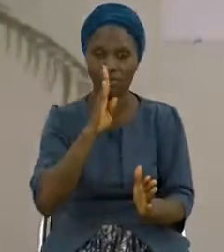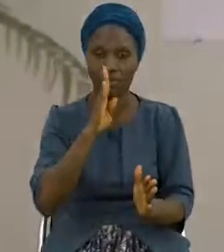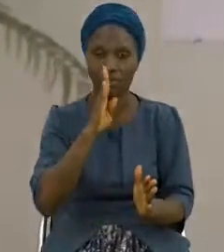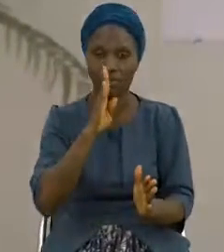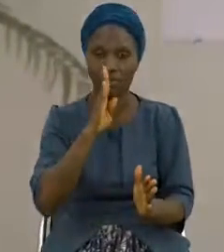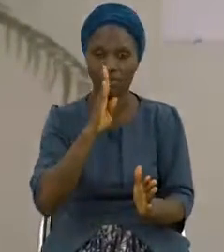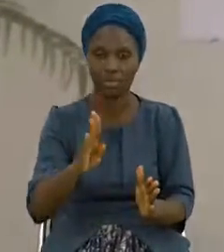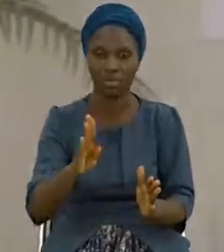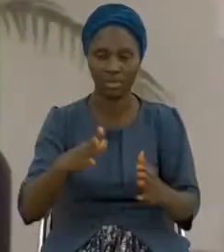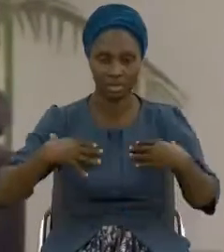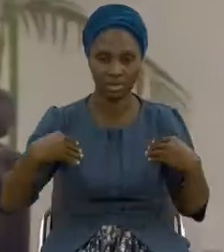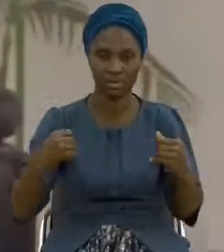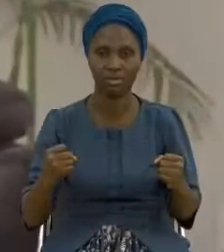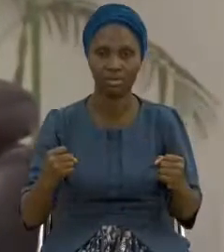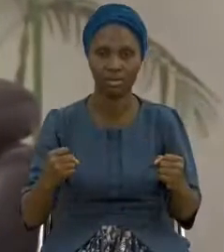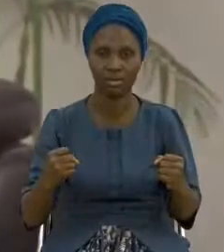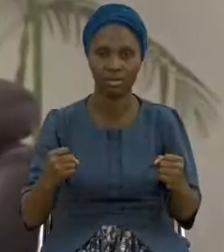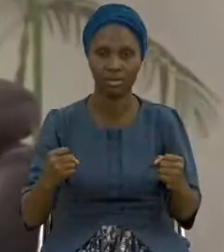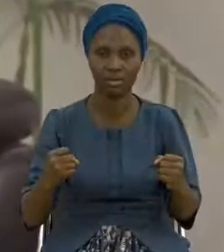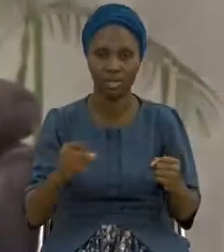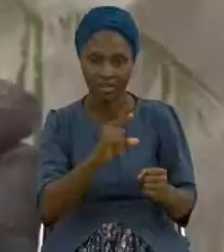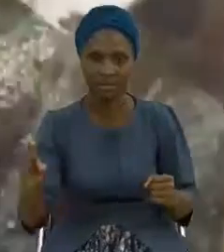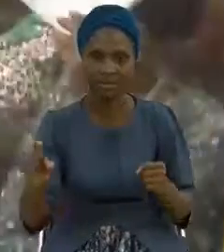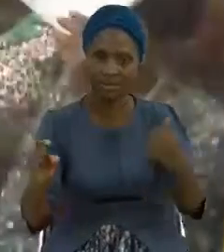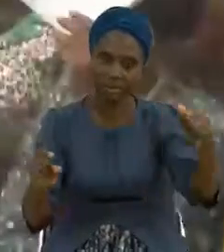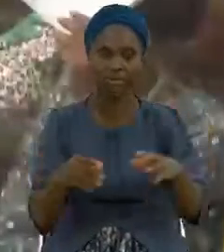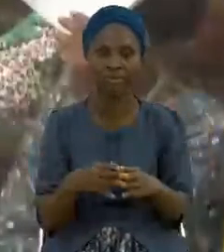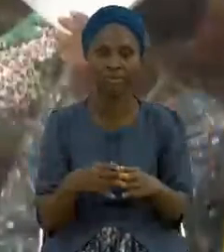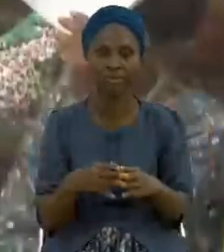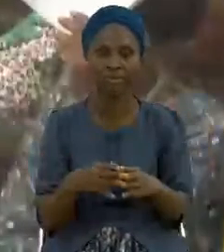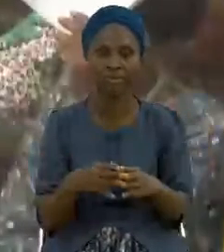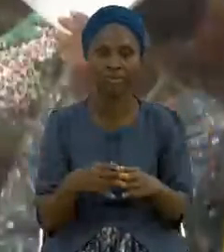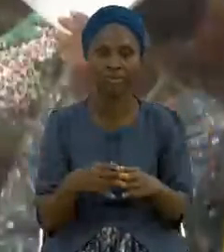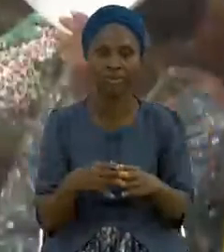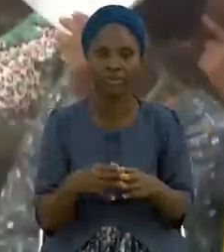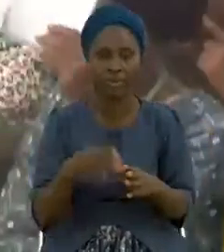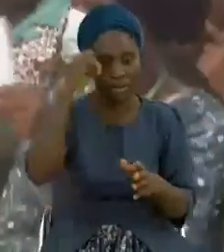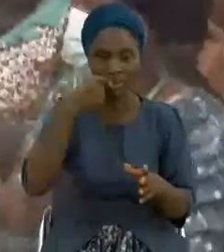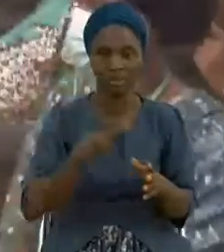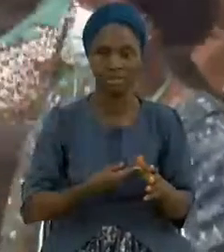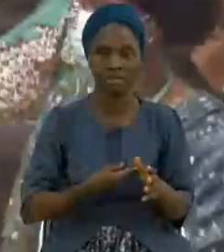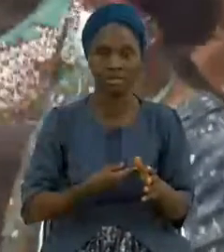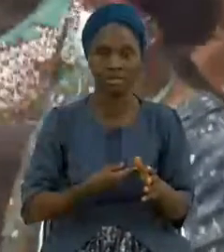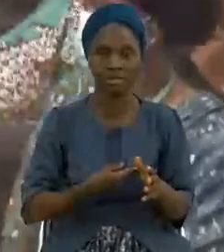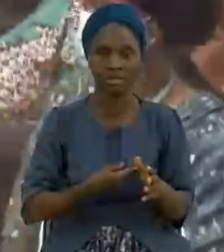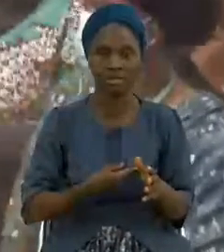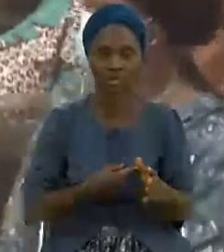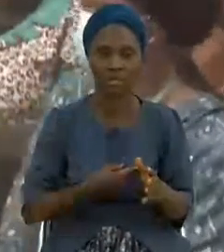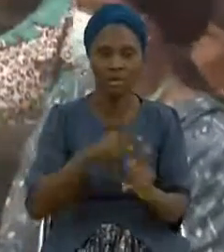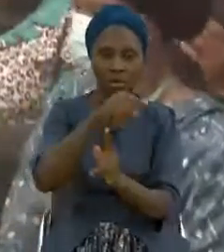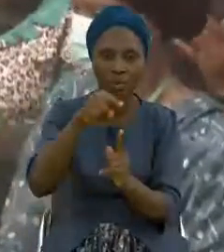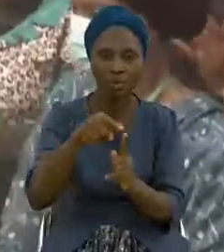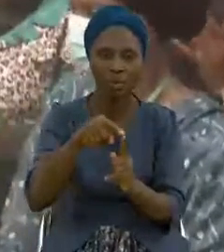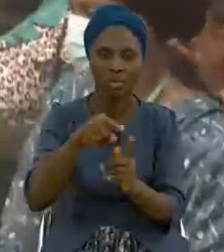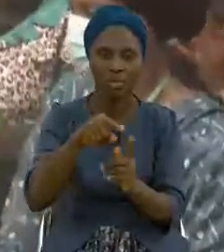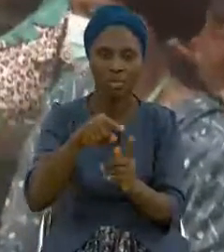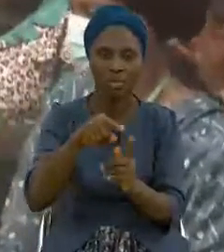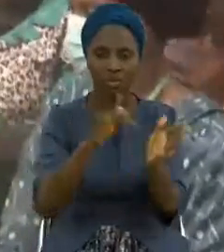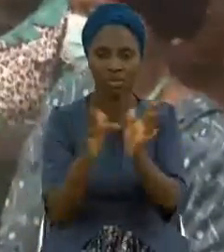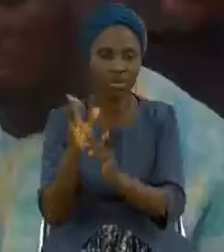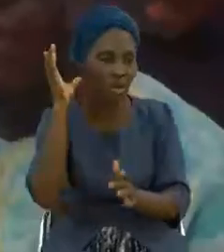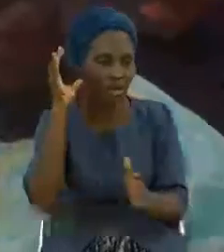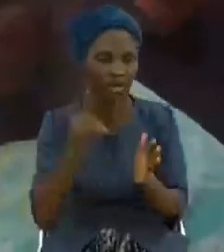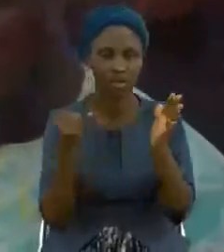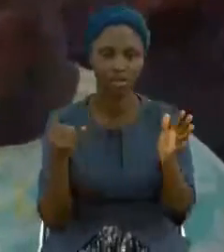10. In verse 10, it tells us that when Jesus heard it, he marveled